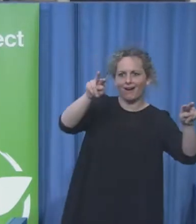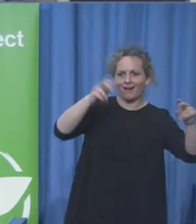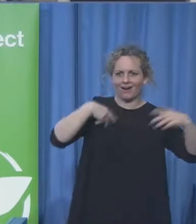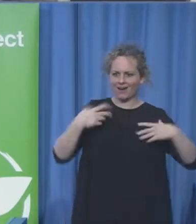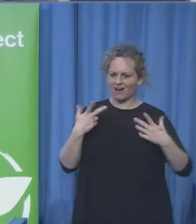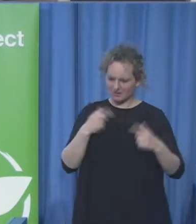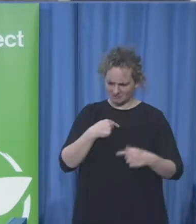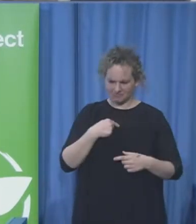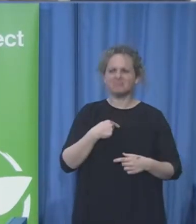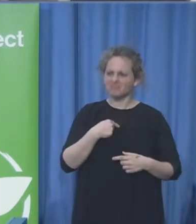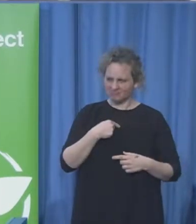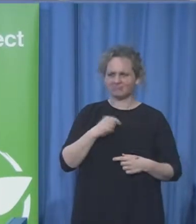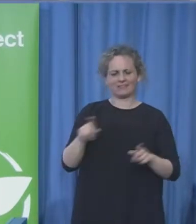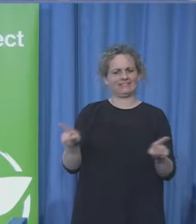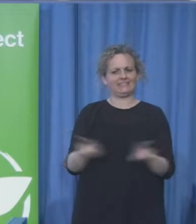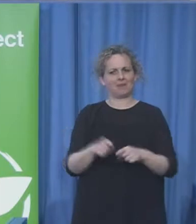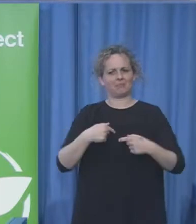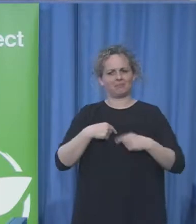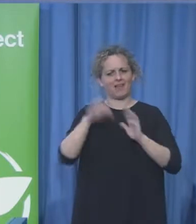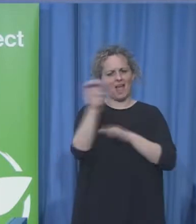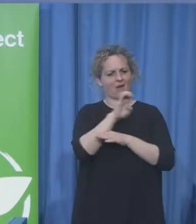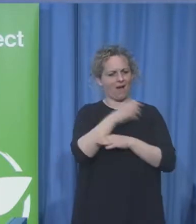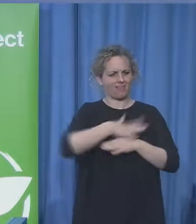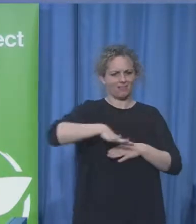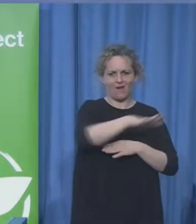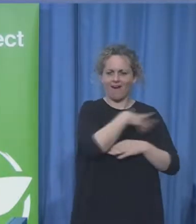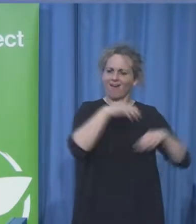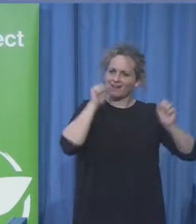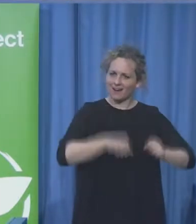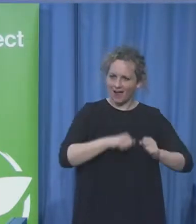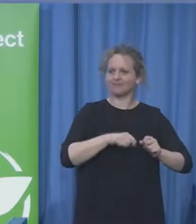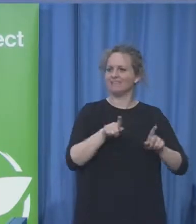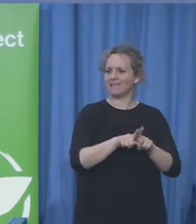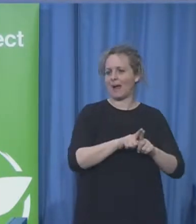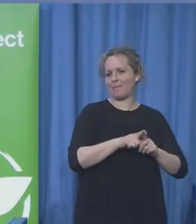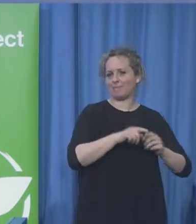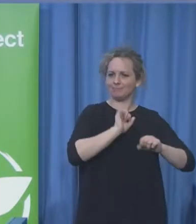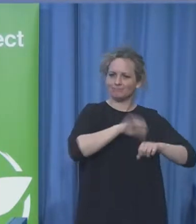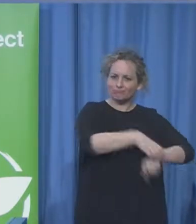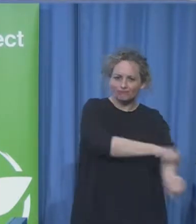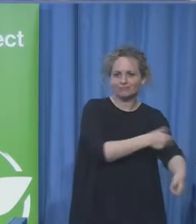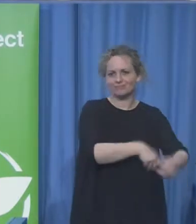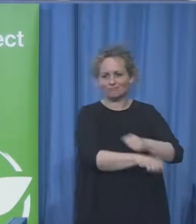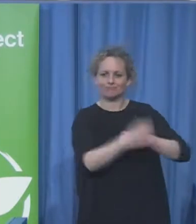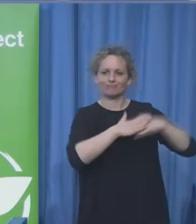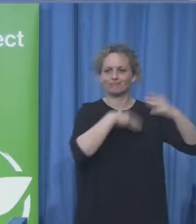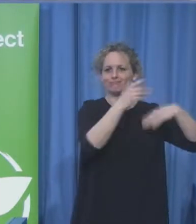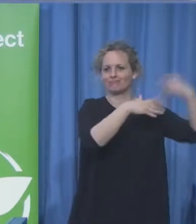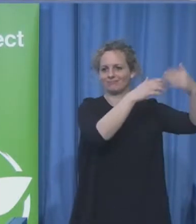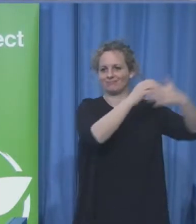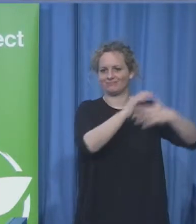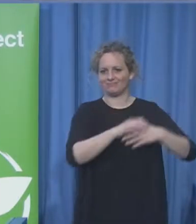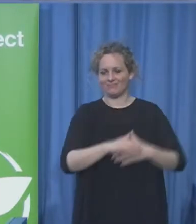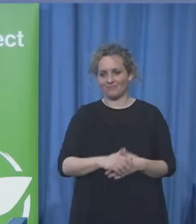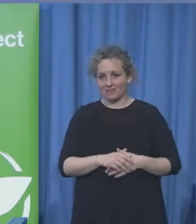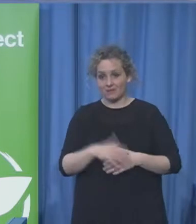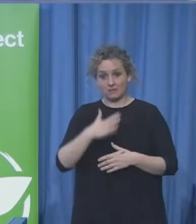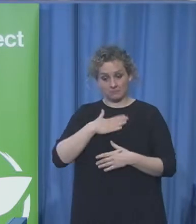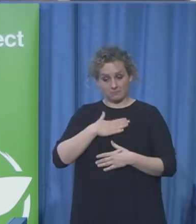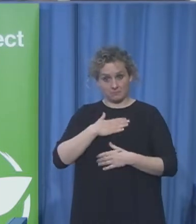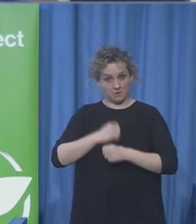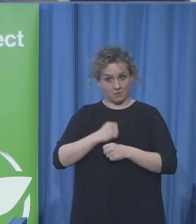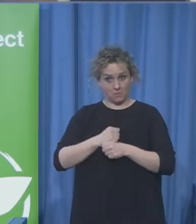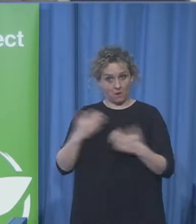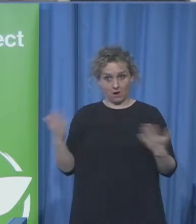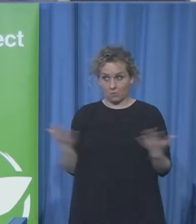yes, that's what I wanted to say. I wanted to tell you also a little bit about the work we're doing in Ecuador. Sorry,